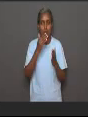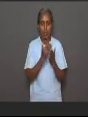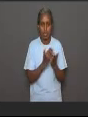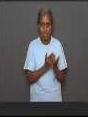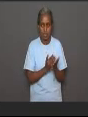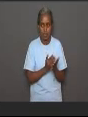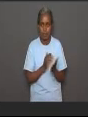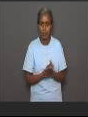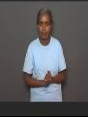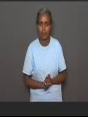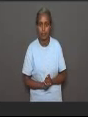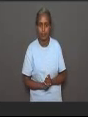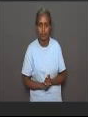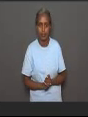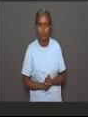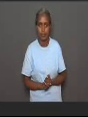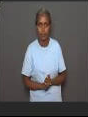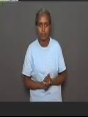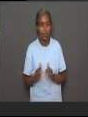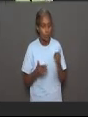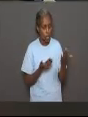Let's get back to our lesson.